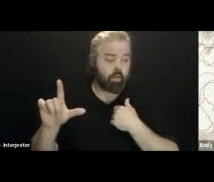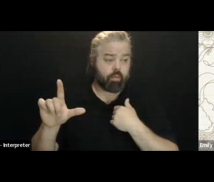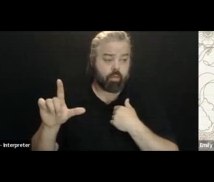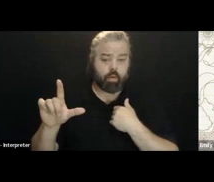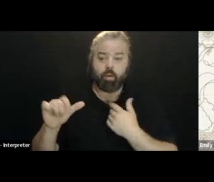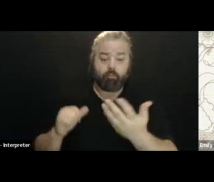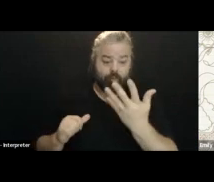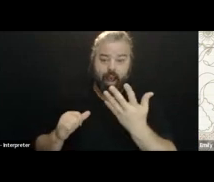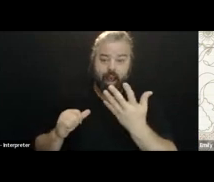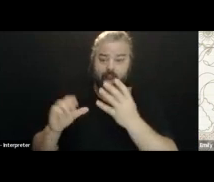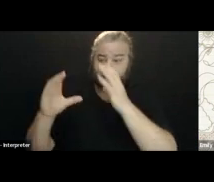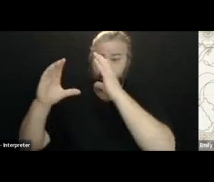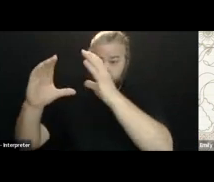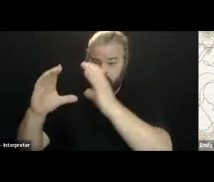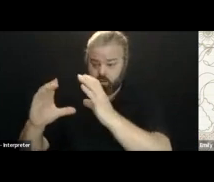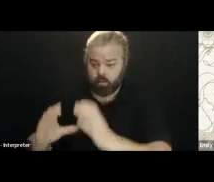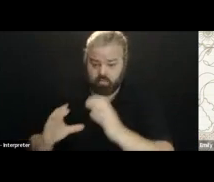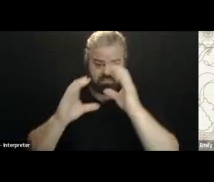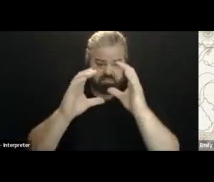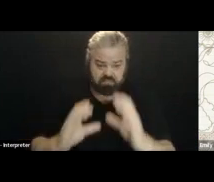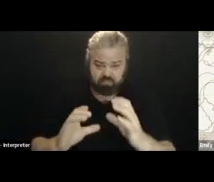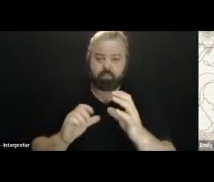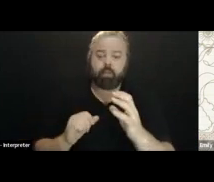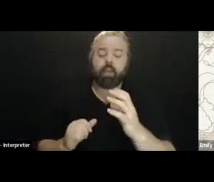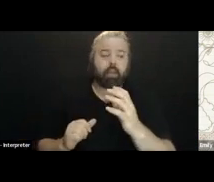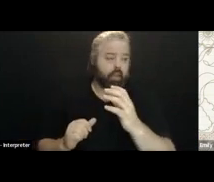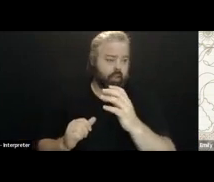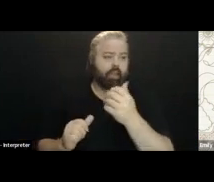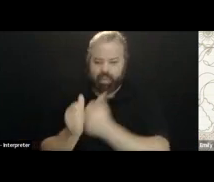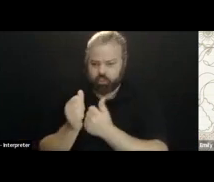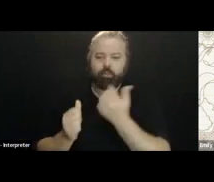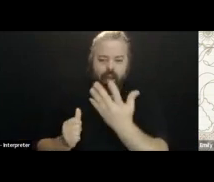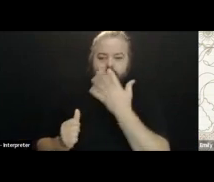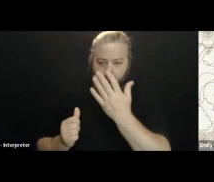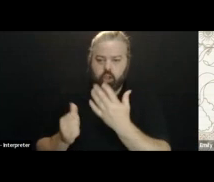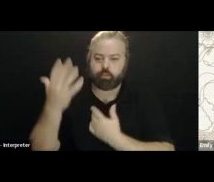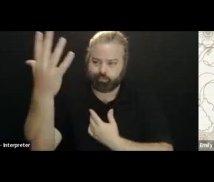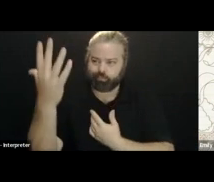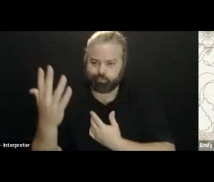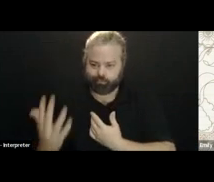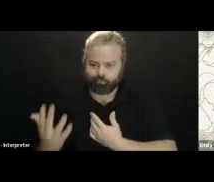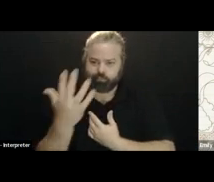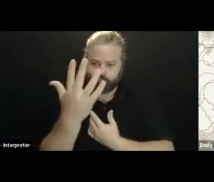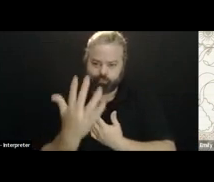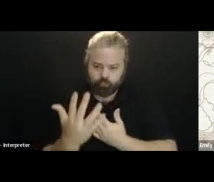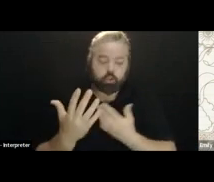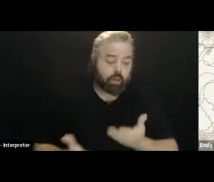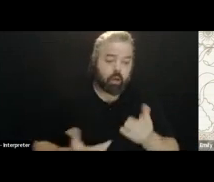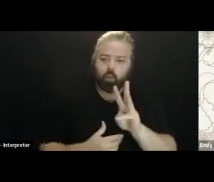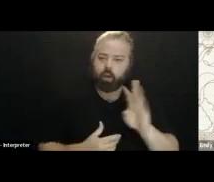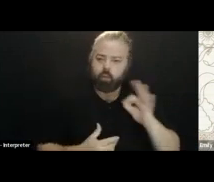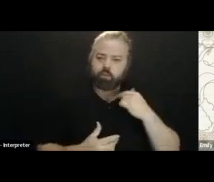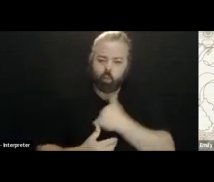5 sets of 5 colors. And at Wake Forest, we come up with the idea to sort of give people